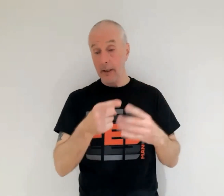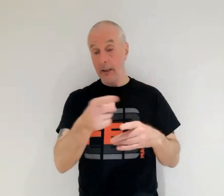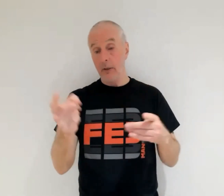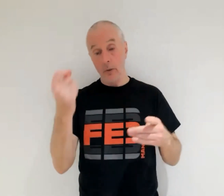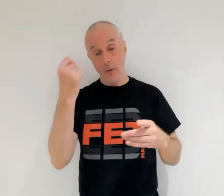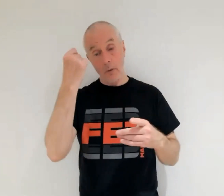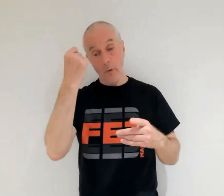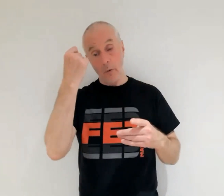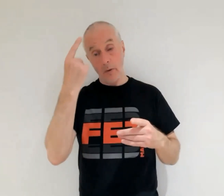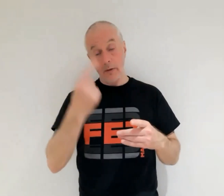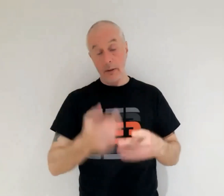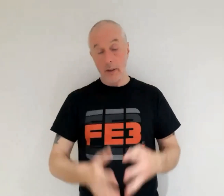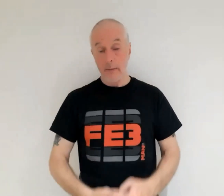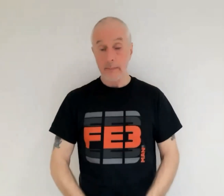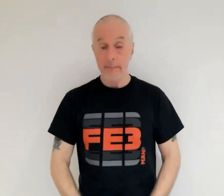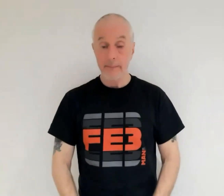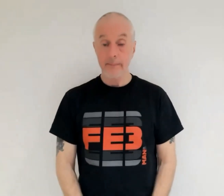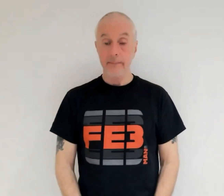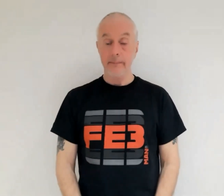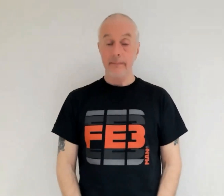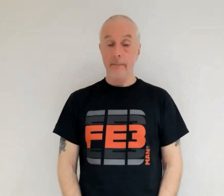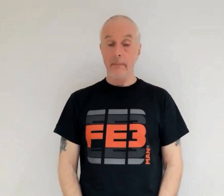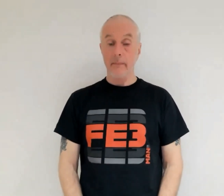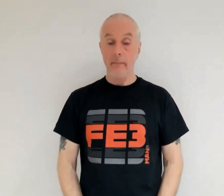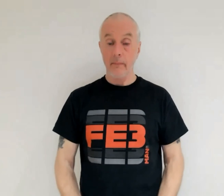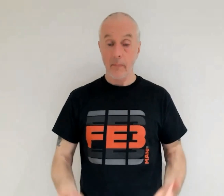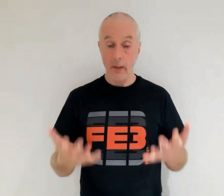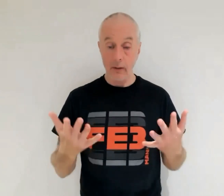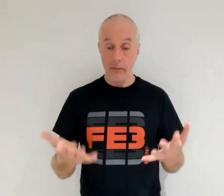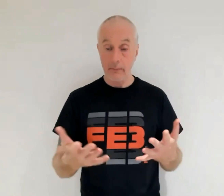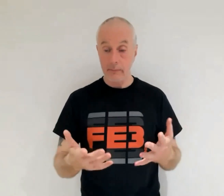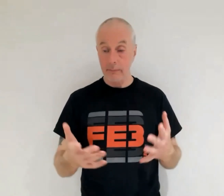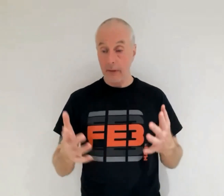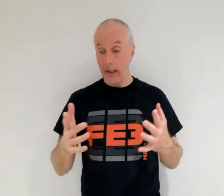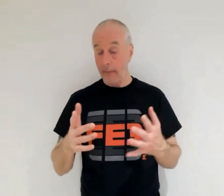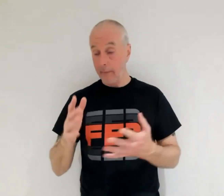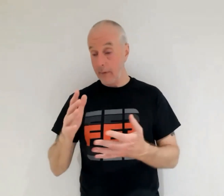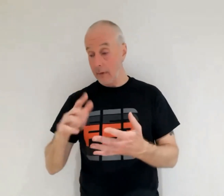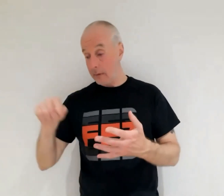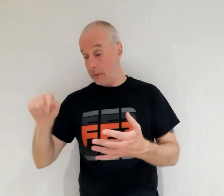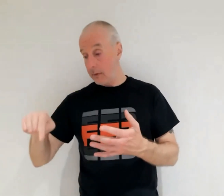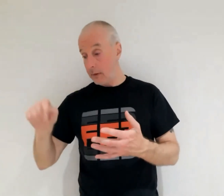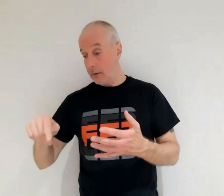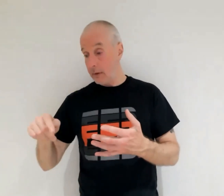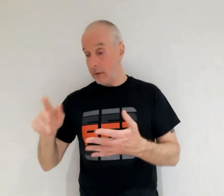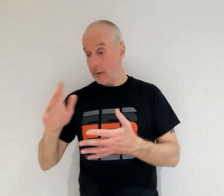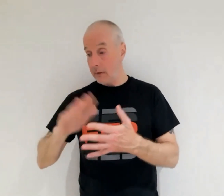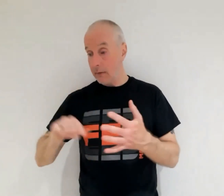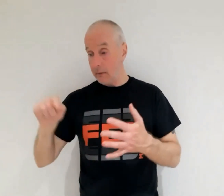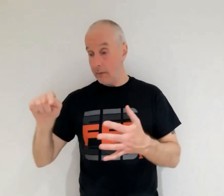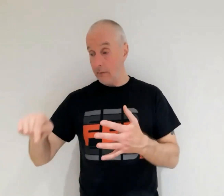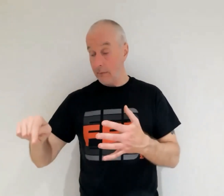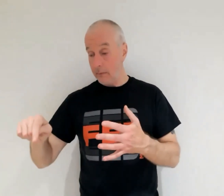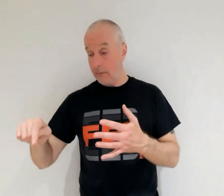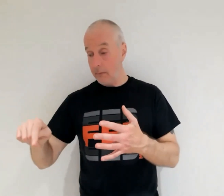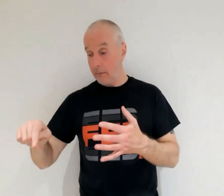people interpret. Given there was no hydrogen coming out of the gas well in the North Sea, it